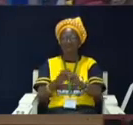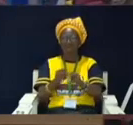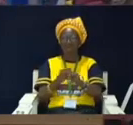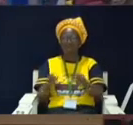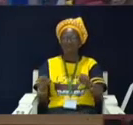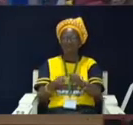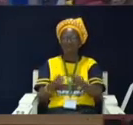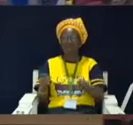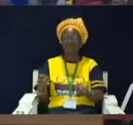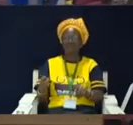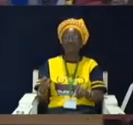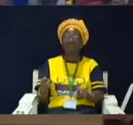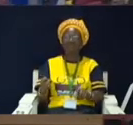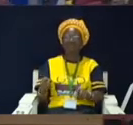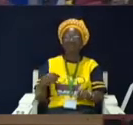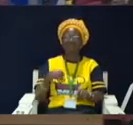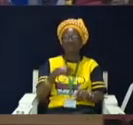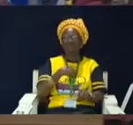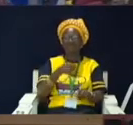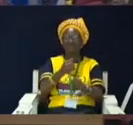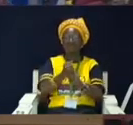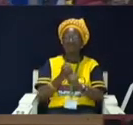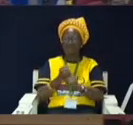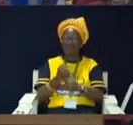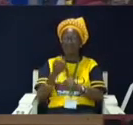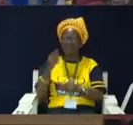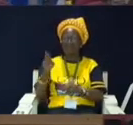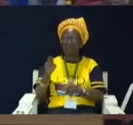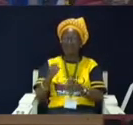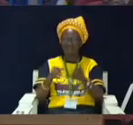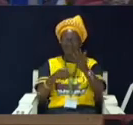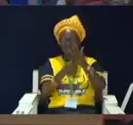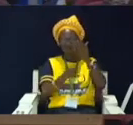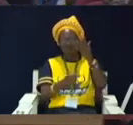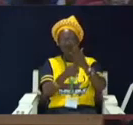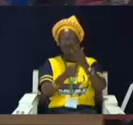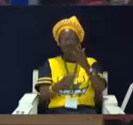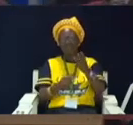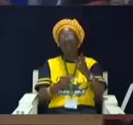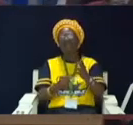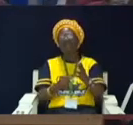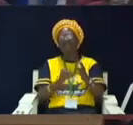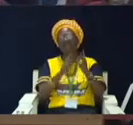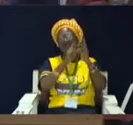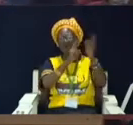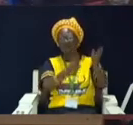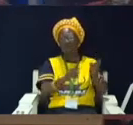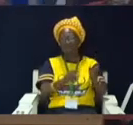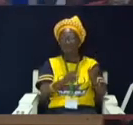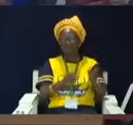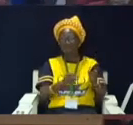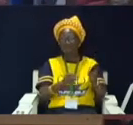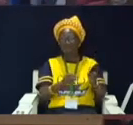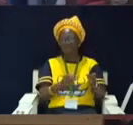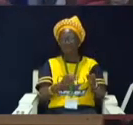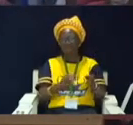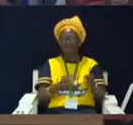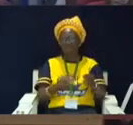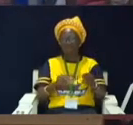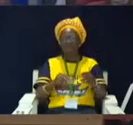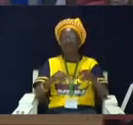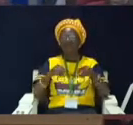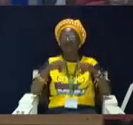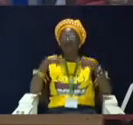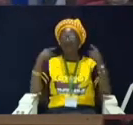the men of God will come and line up in front of you. And you go to the